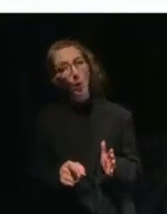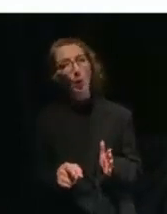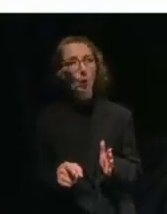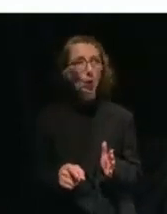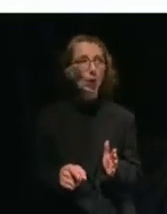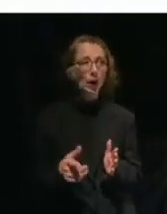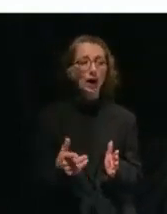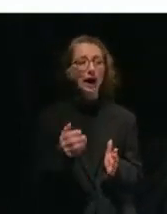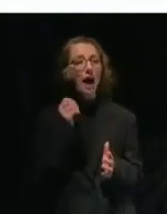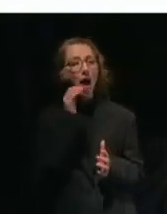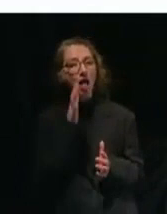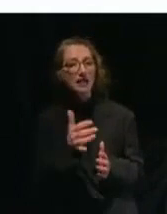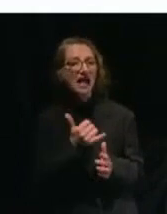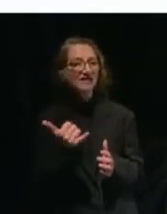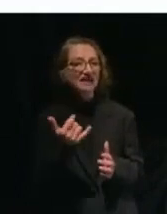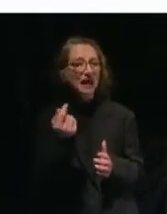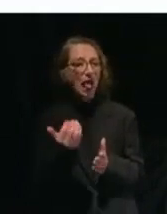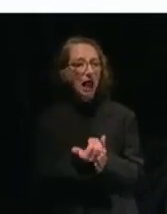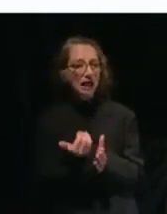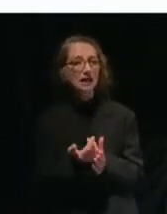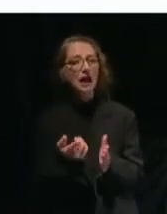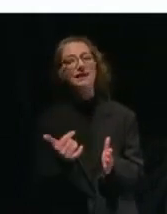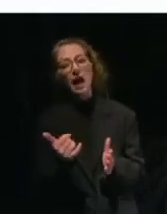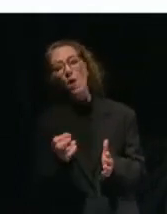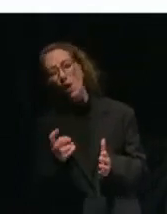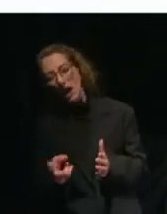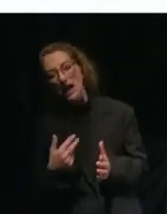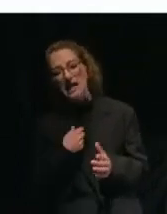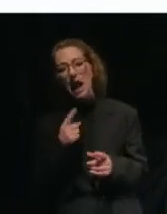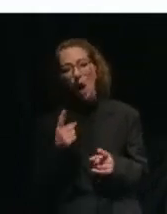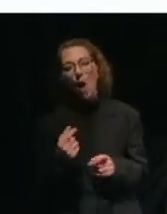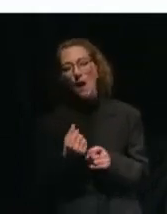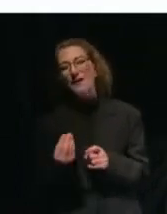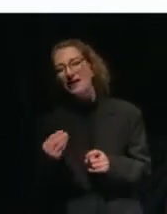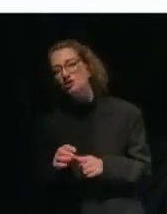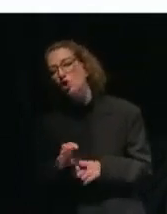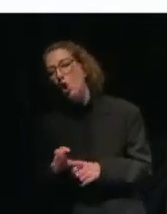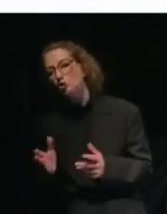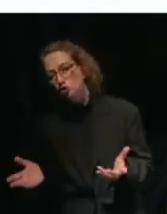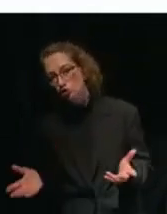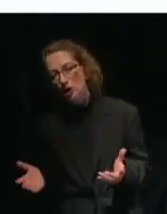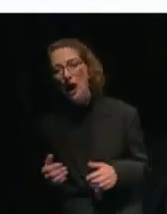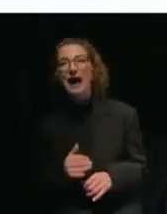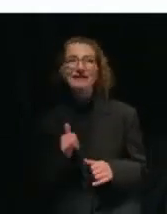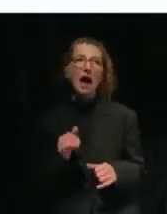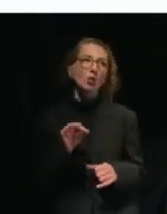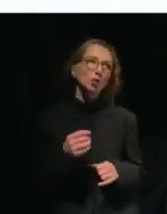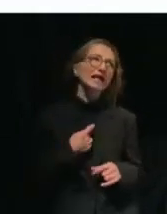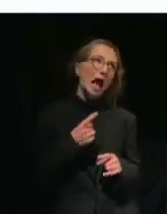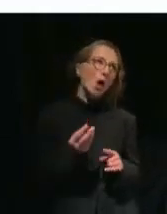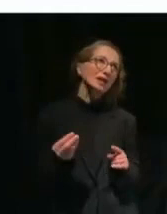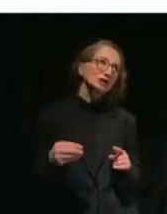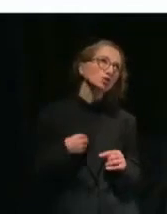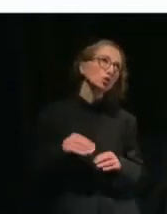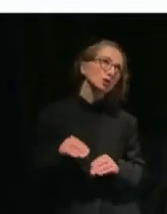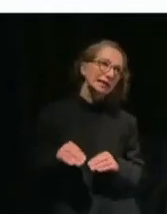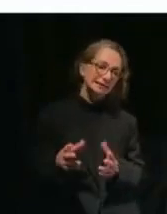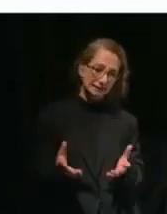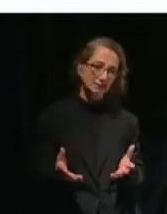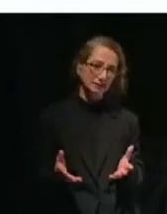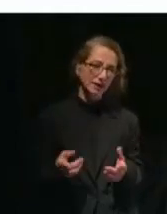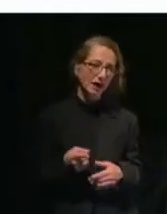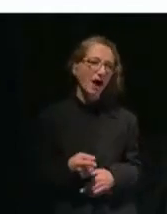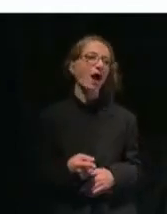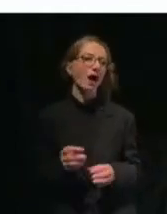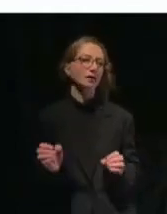of non-artistic income? And in the initial interviews, often people said no, and then later revealed that they did. And they say, yeah,